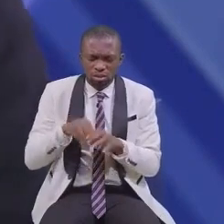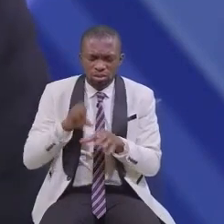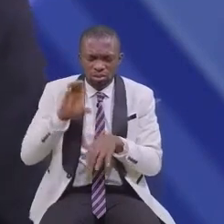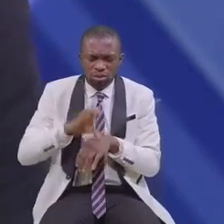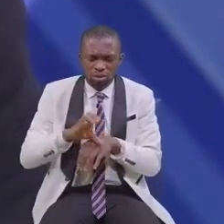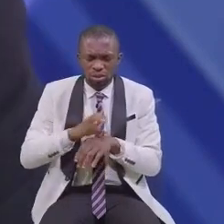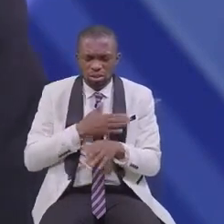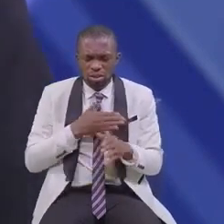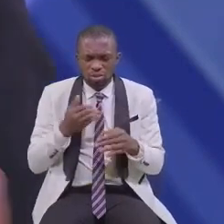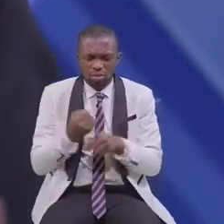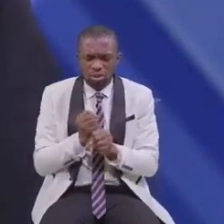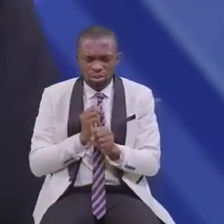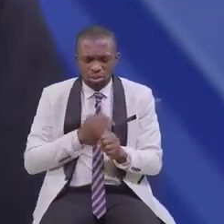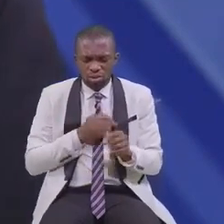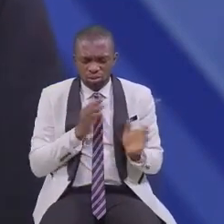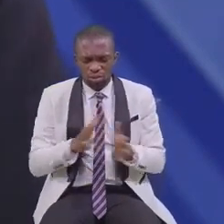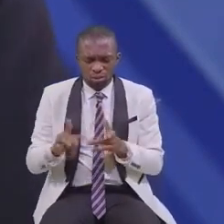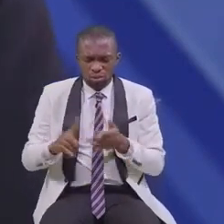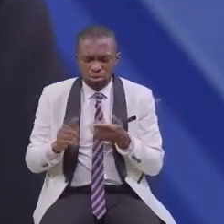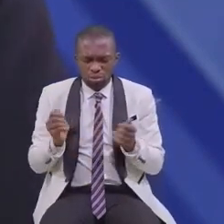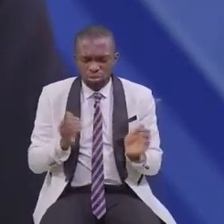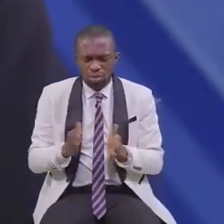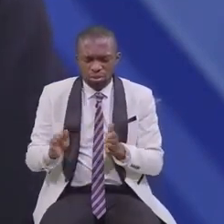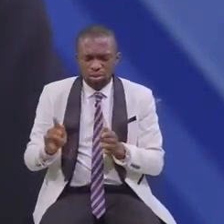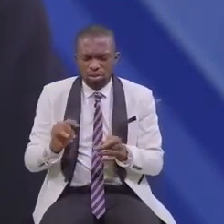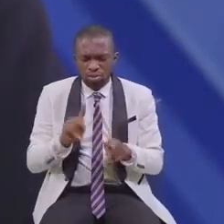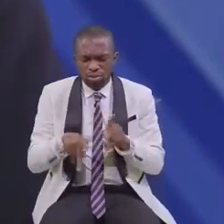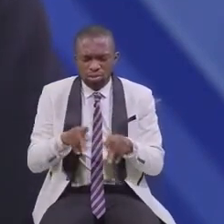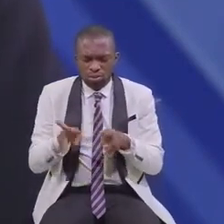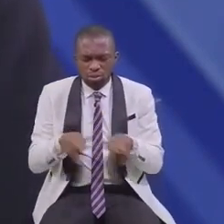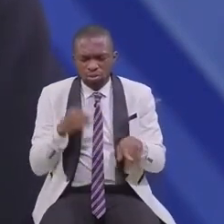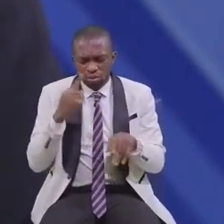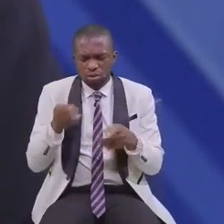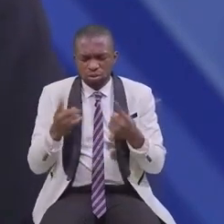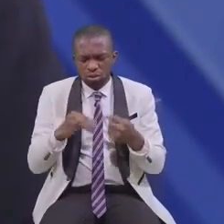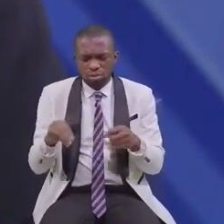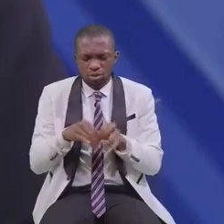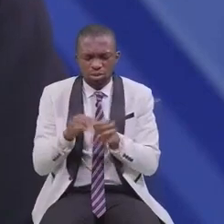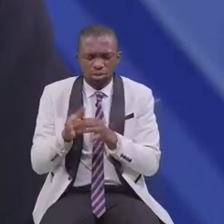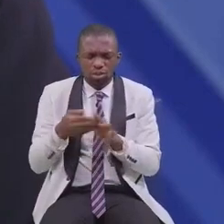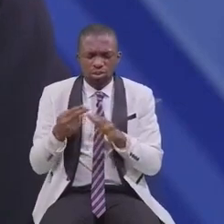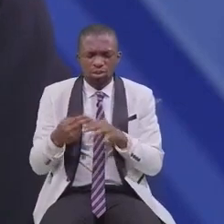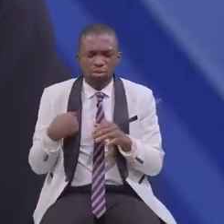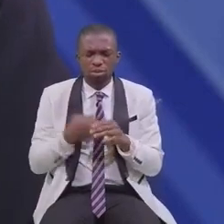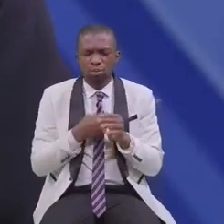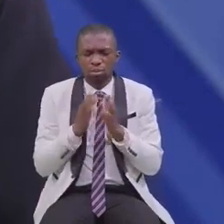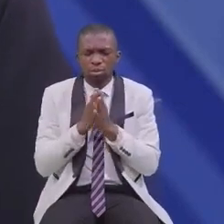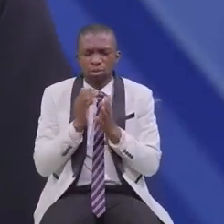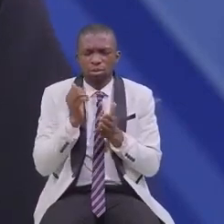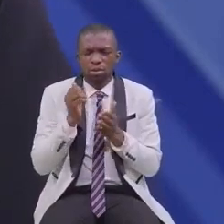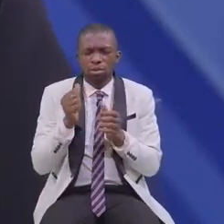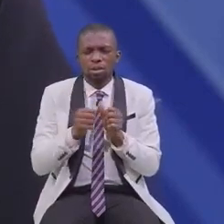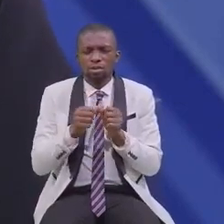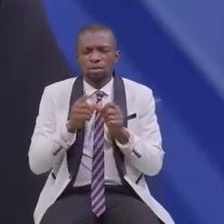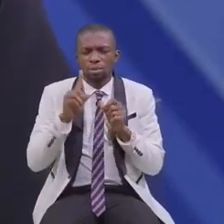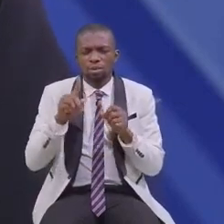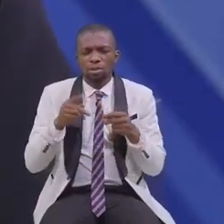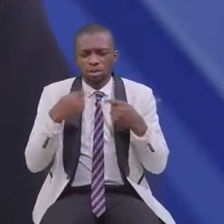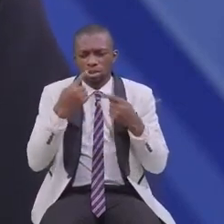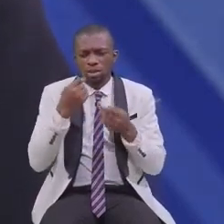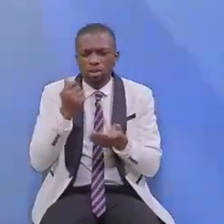us ready to prepare the souls ready for your coming. In Jesus' name, we pray. And everyone will